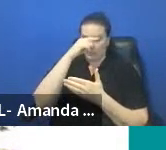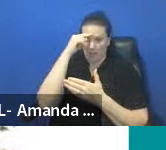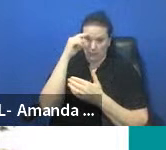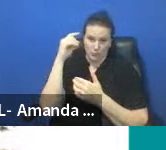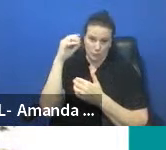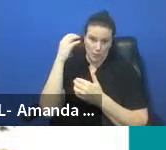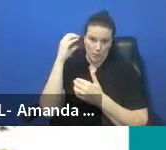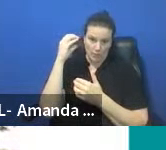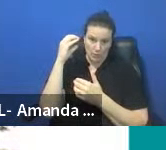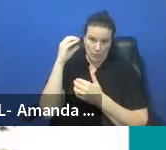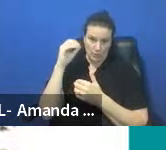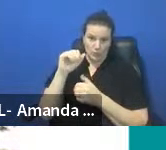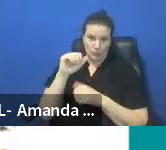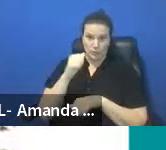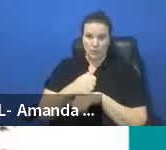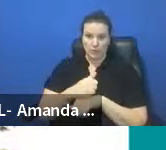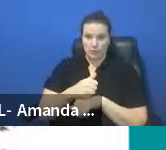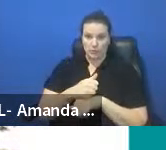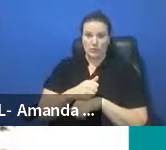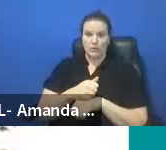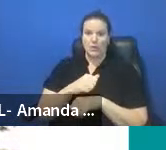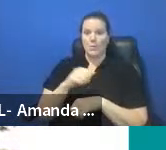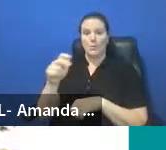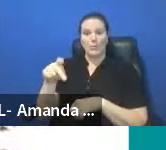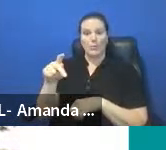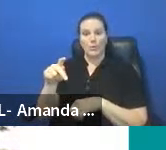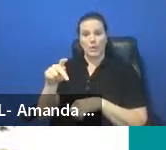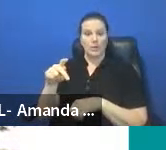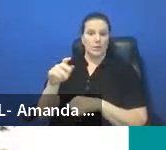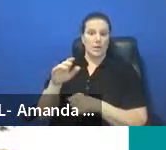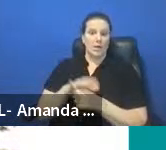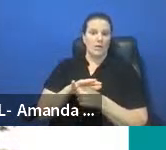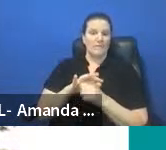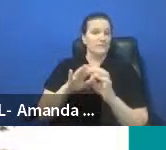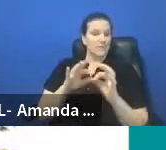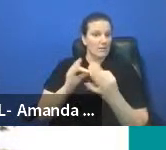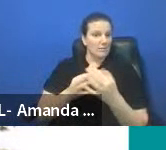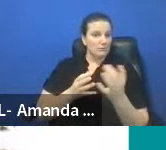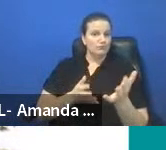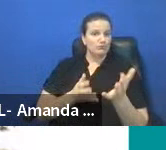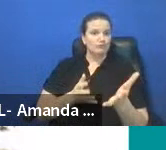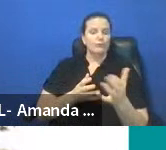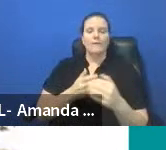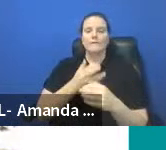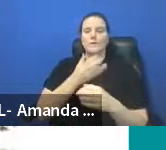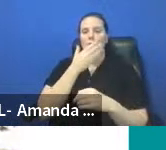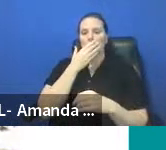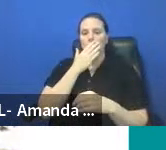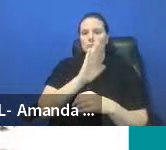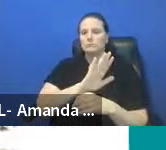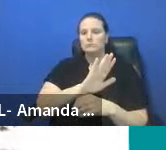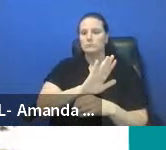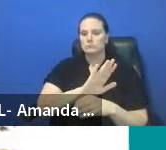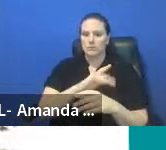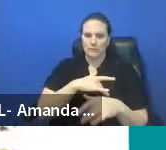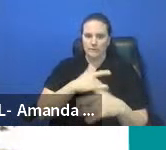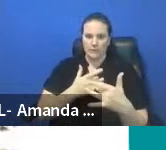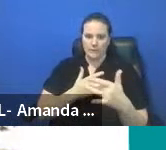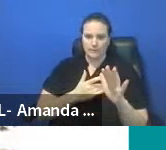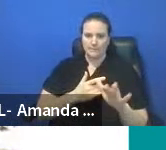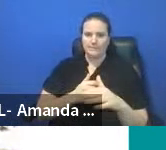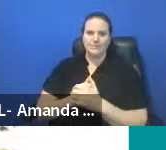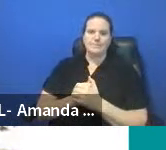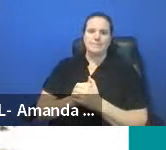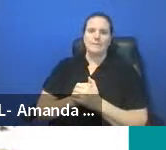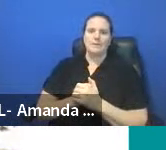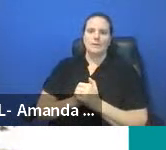in the Portland area, talking to a lot of families of color, especially at that event. And a lot of